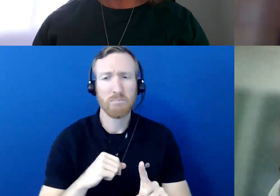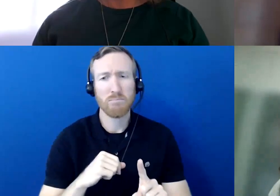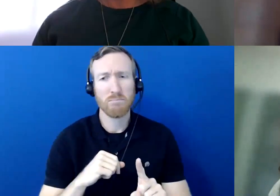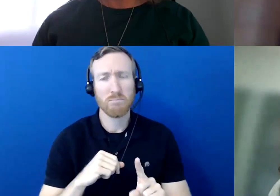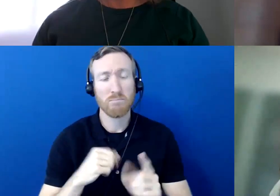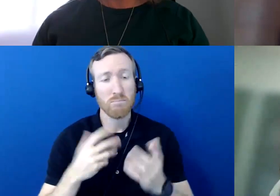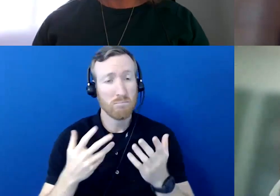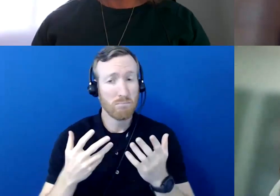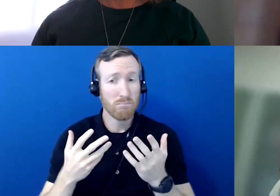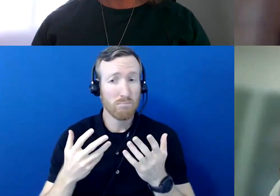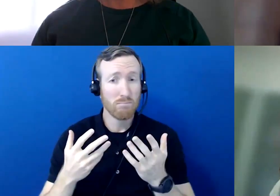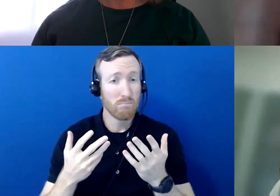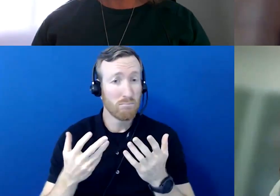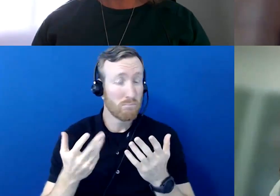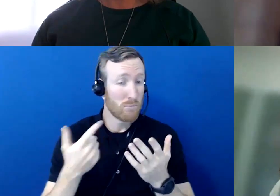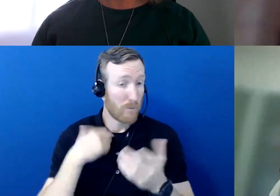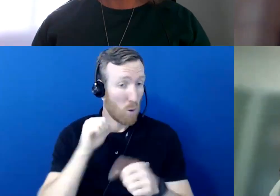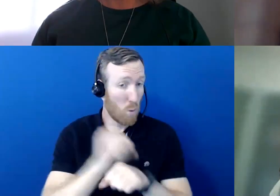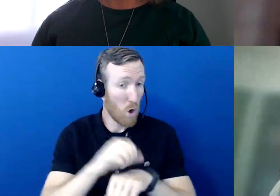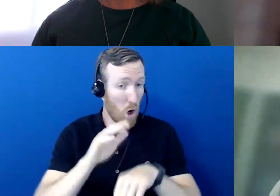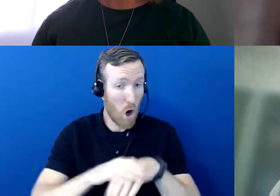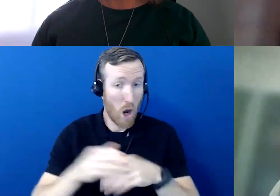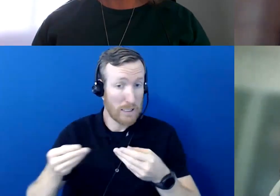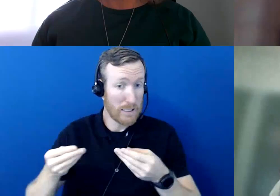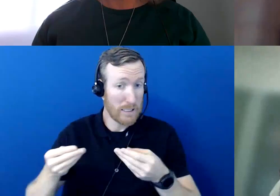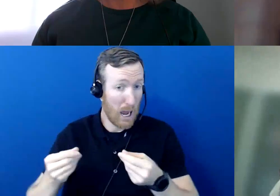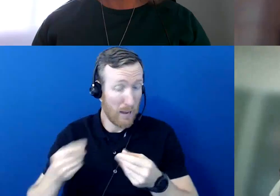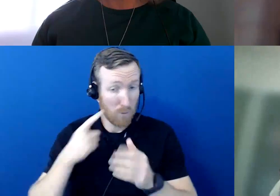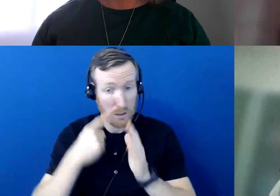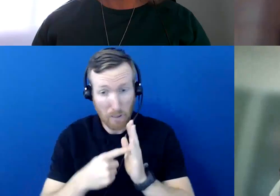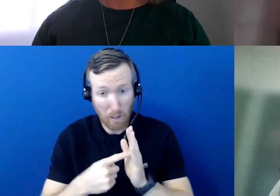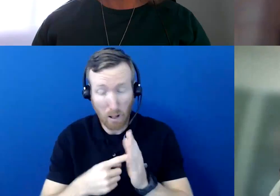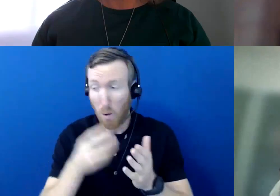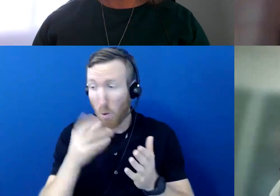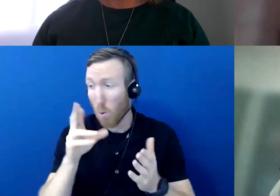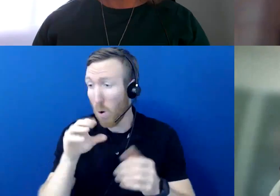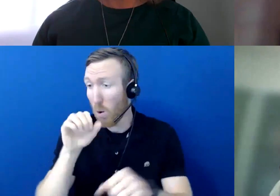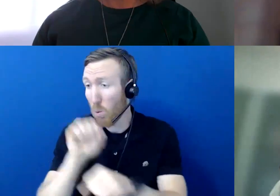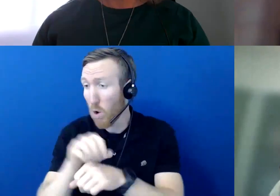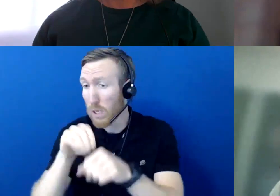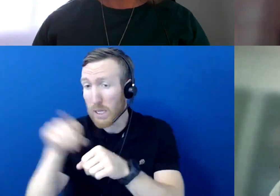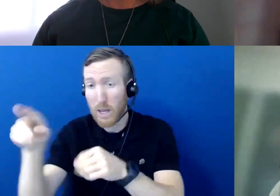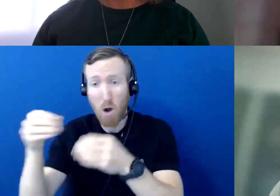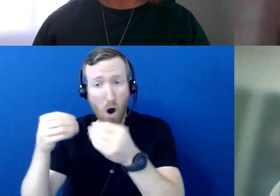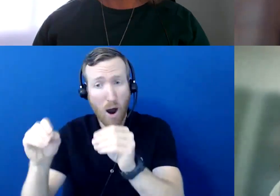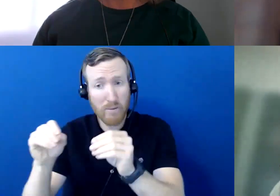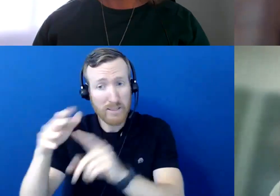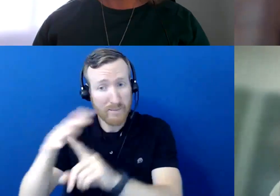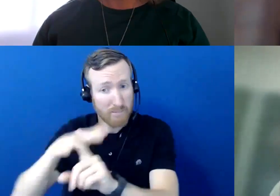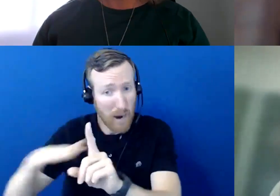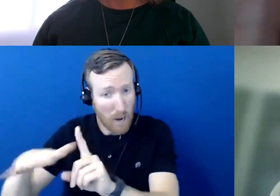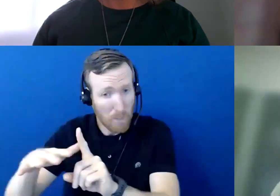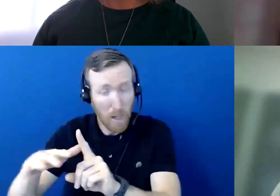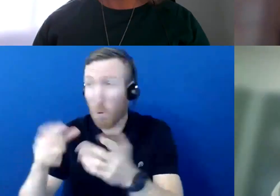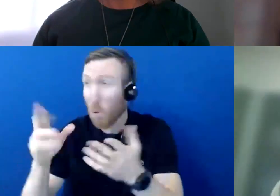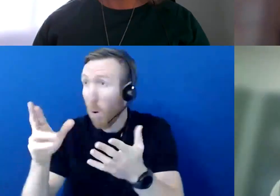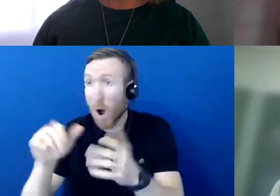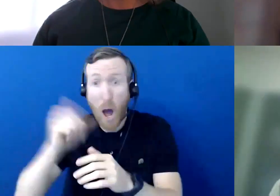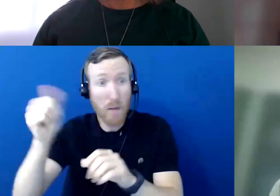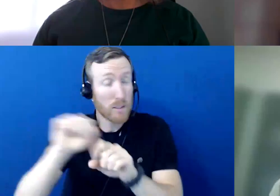work on site, I work in an office environment versus I work on a ship